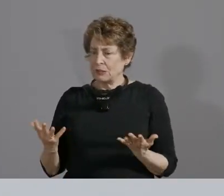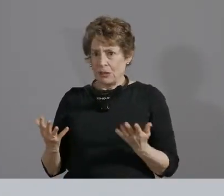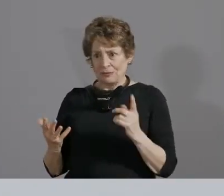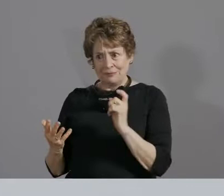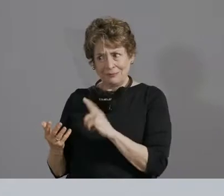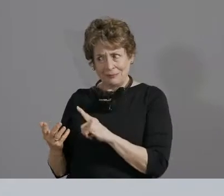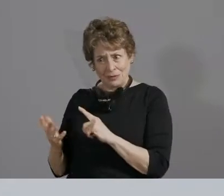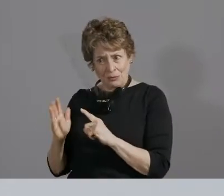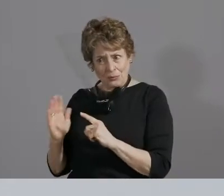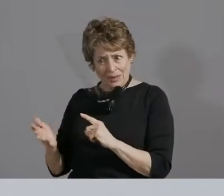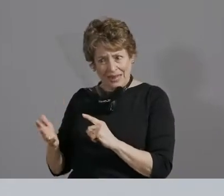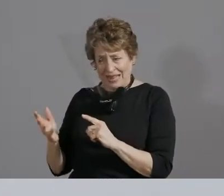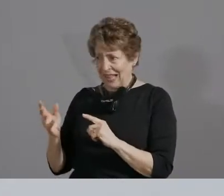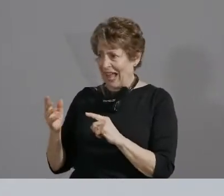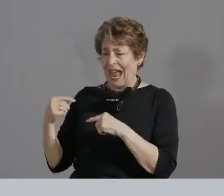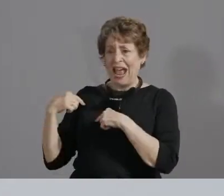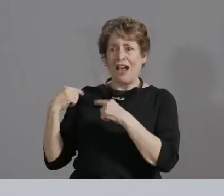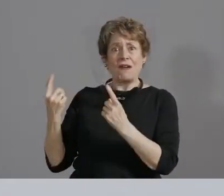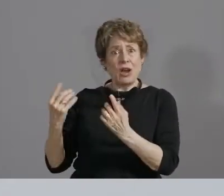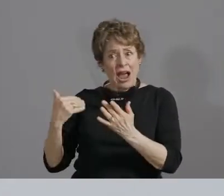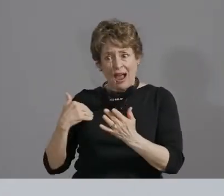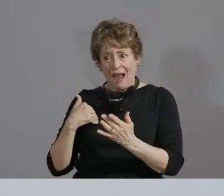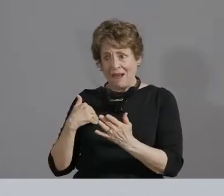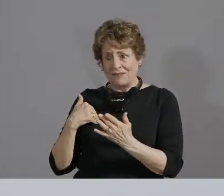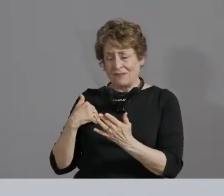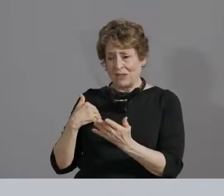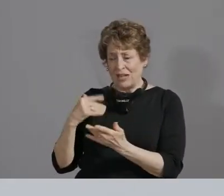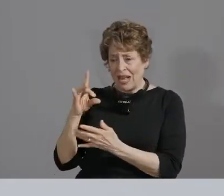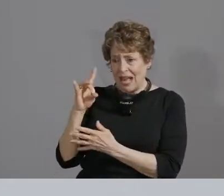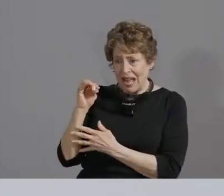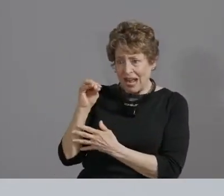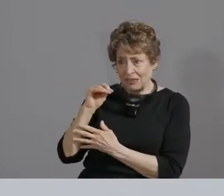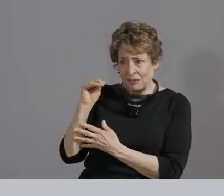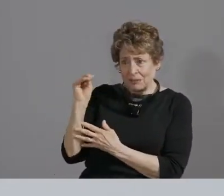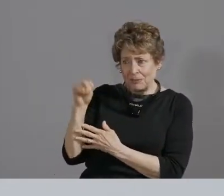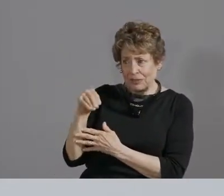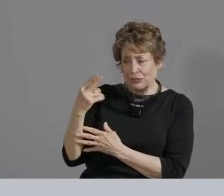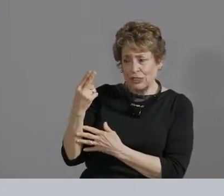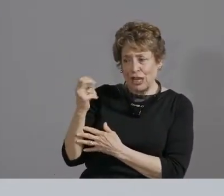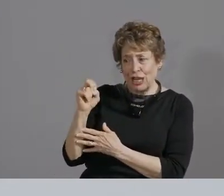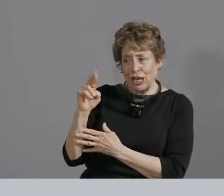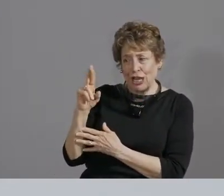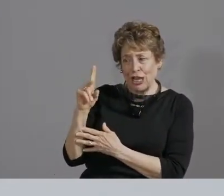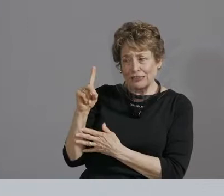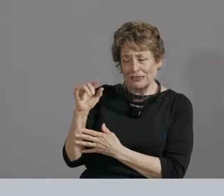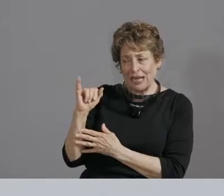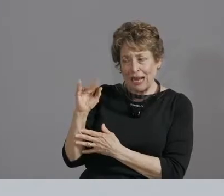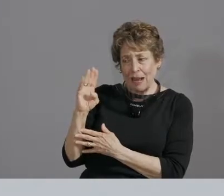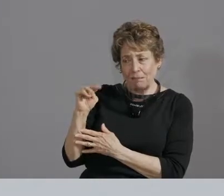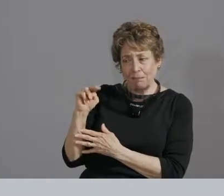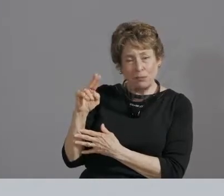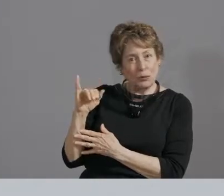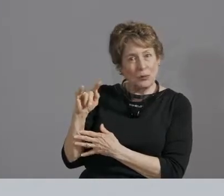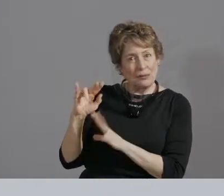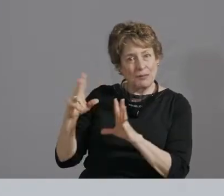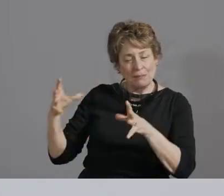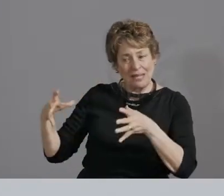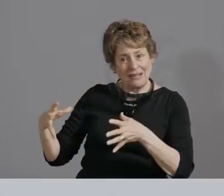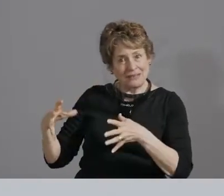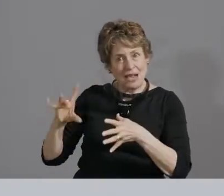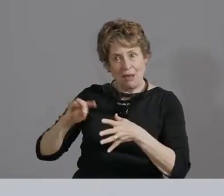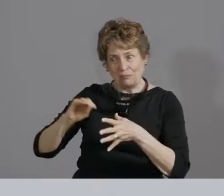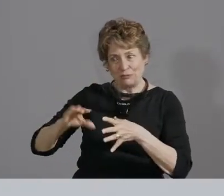the idea of herd immunity? I mean, you've seen the numbers, you've seen the polls, you've done your own polls. Yeah. You've got,